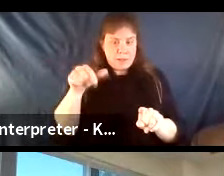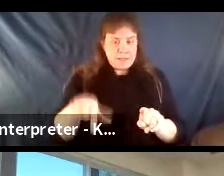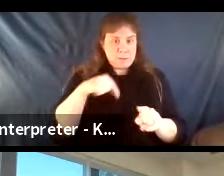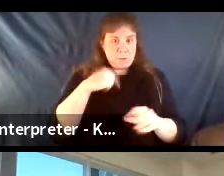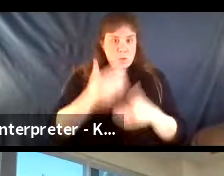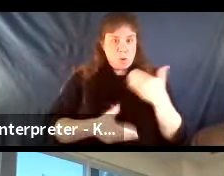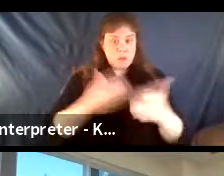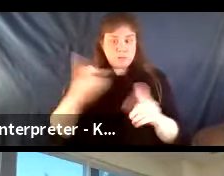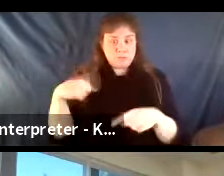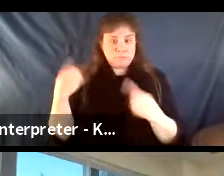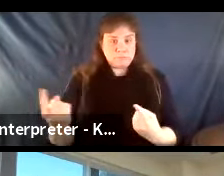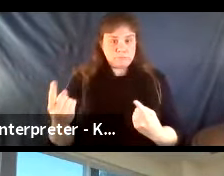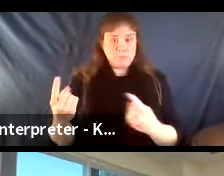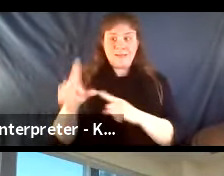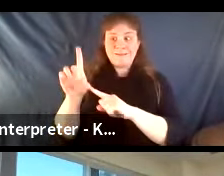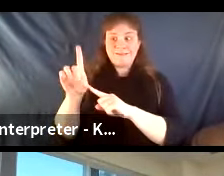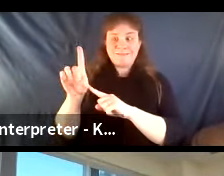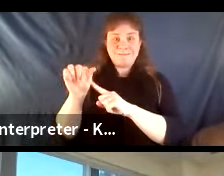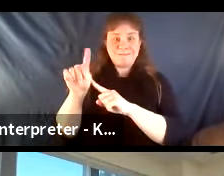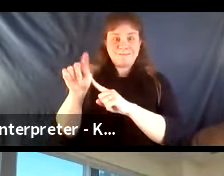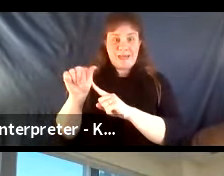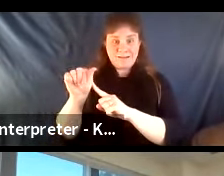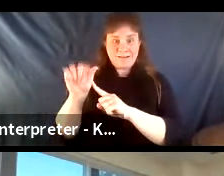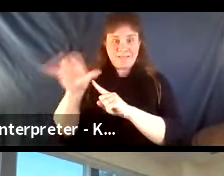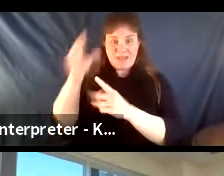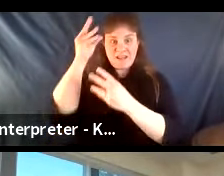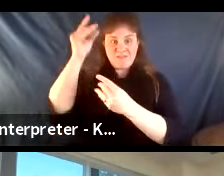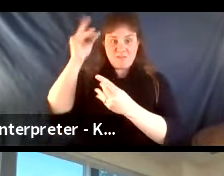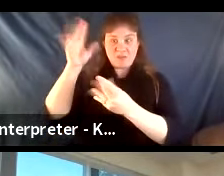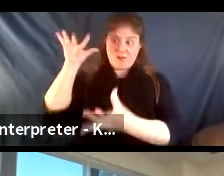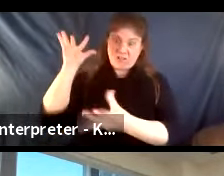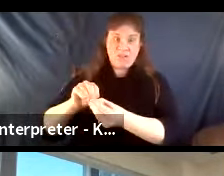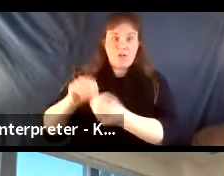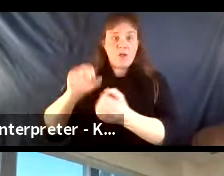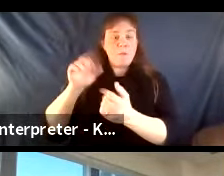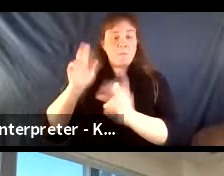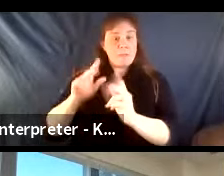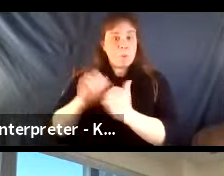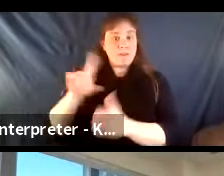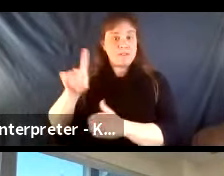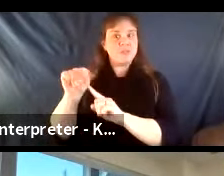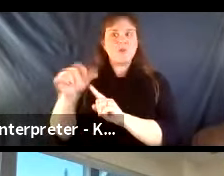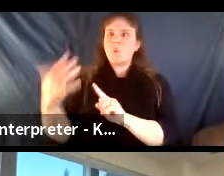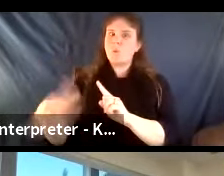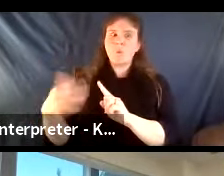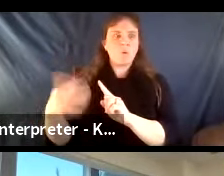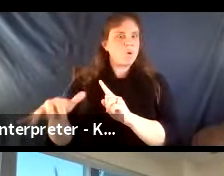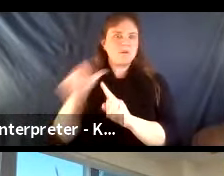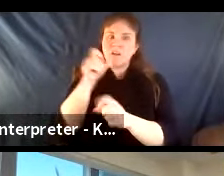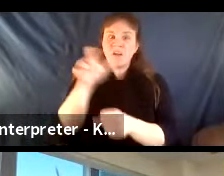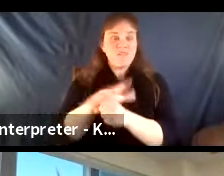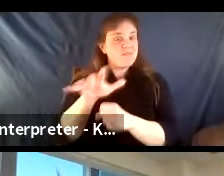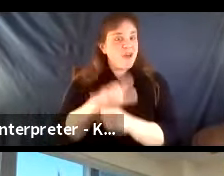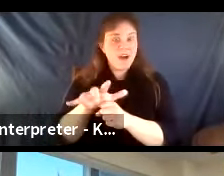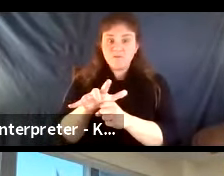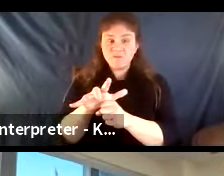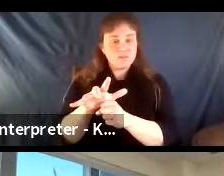data of people with disabilities is significantly lacking, and that there's been a